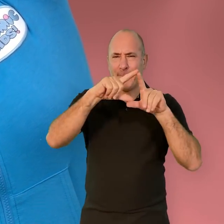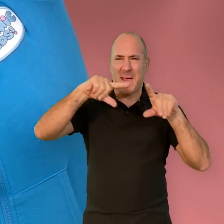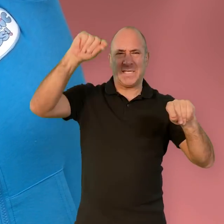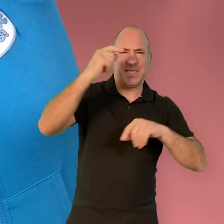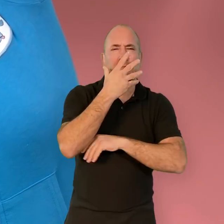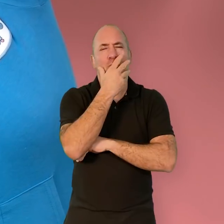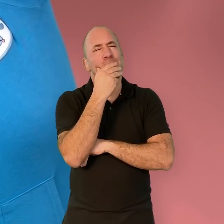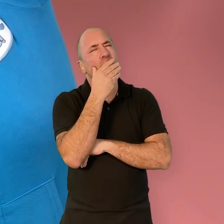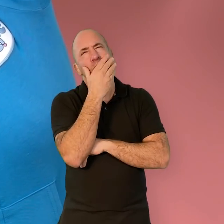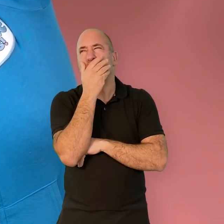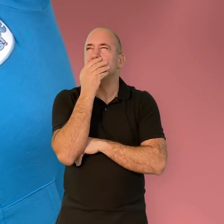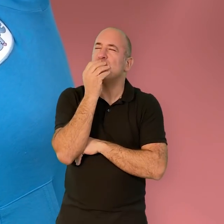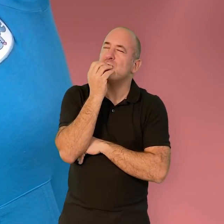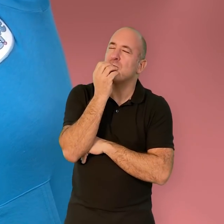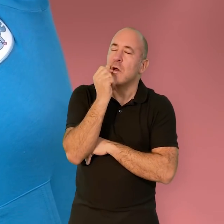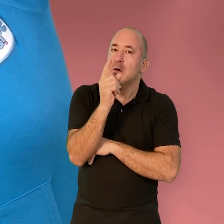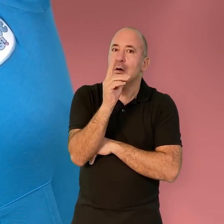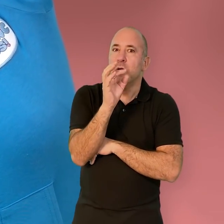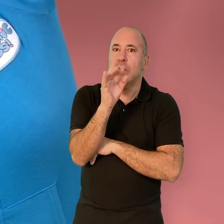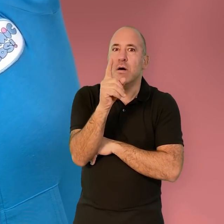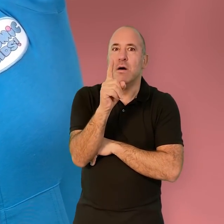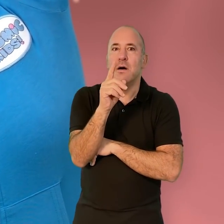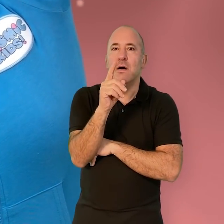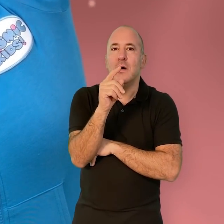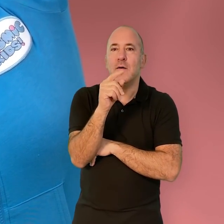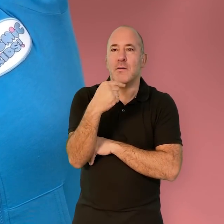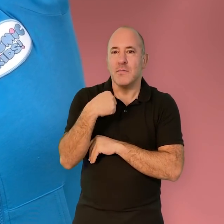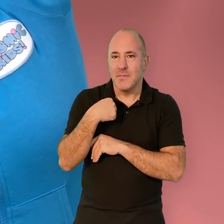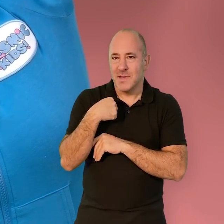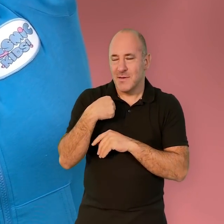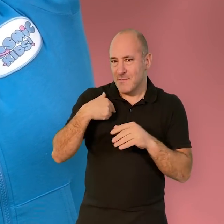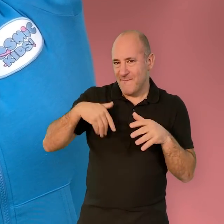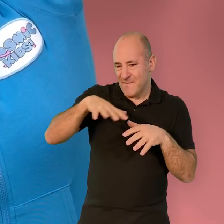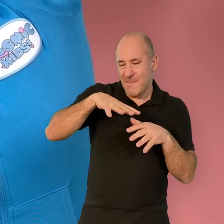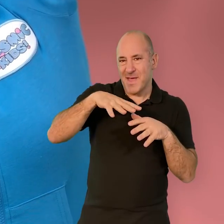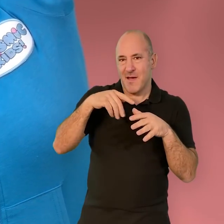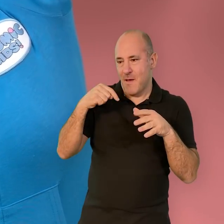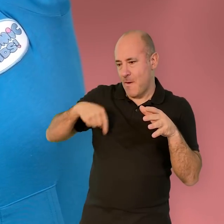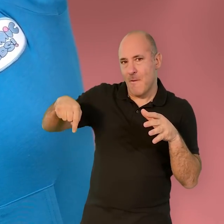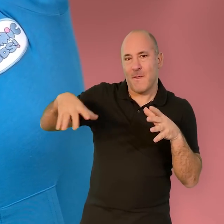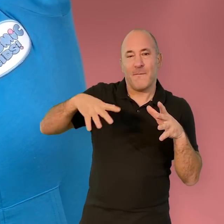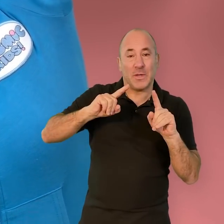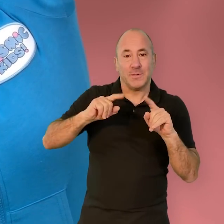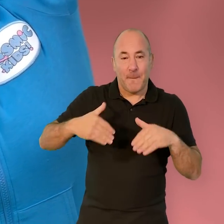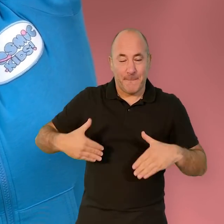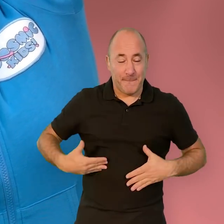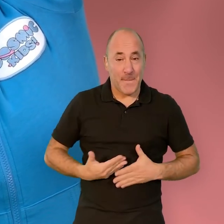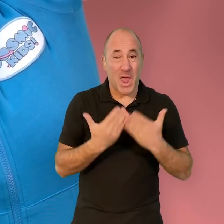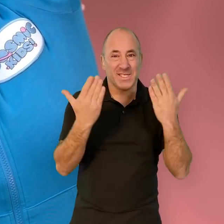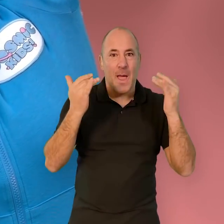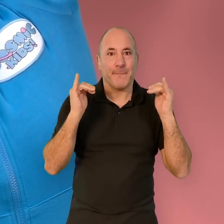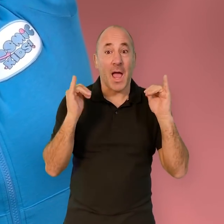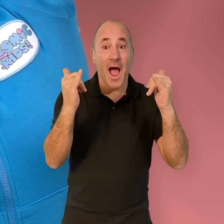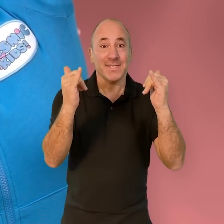Betsy thinks, I know. I wish for me and for my bunch